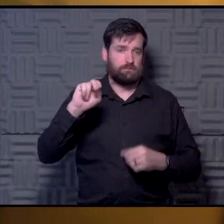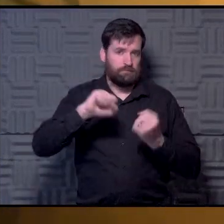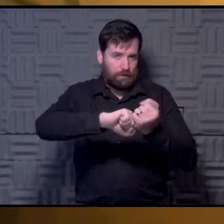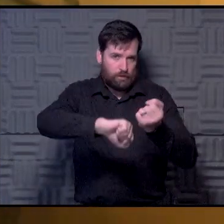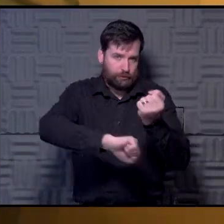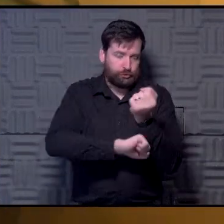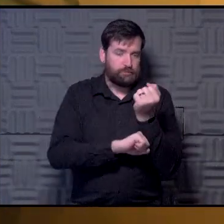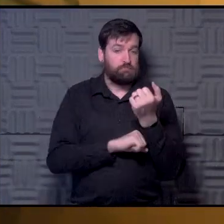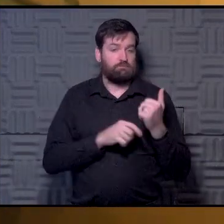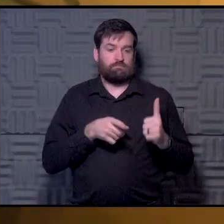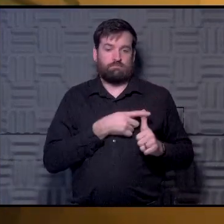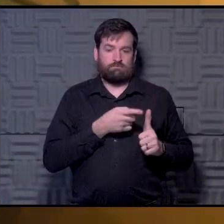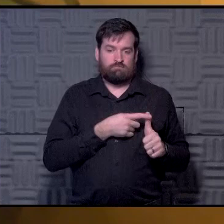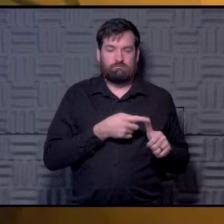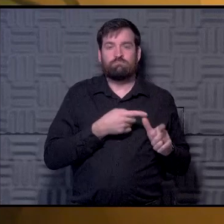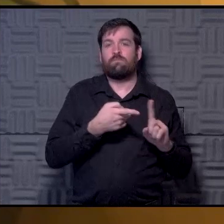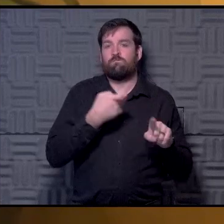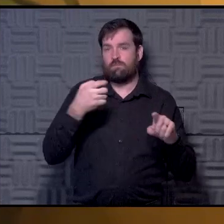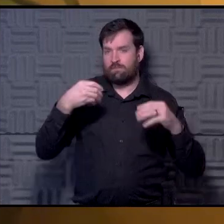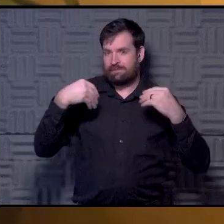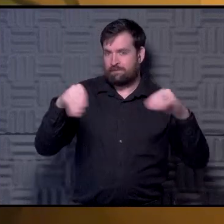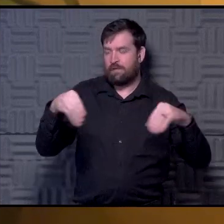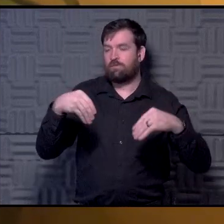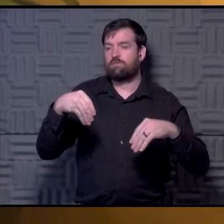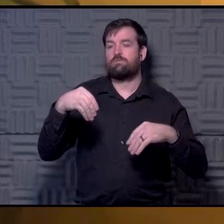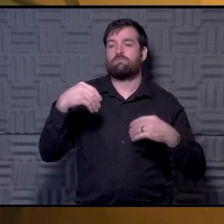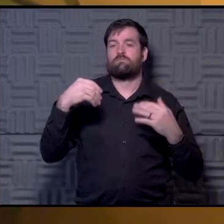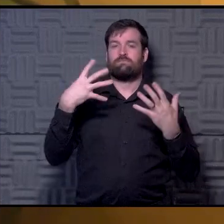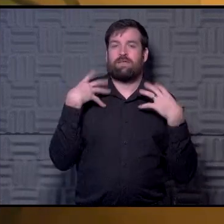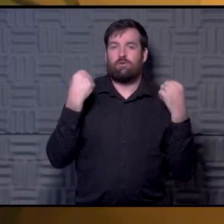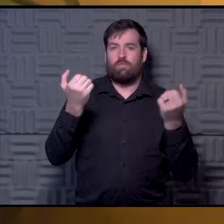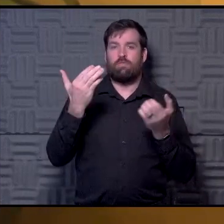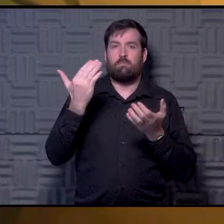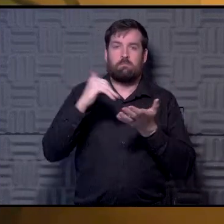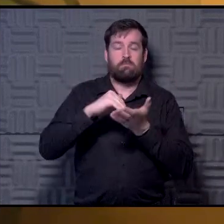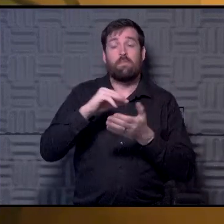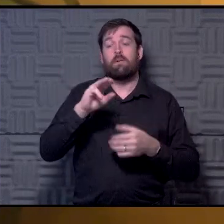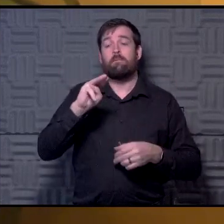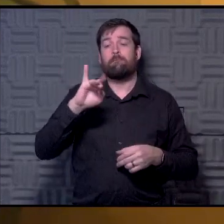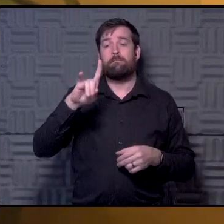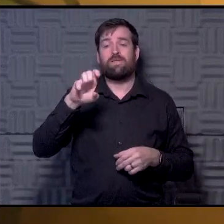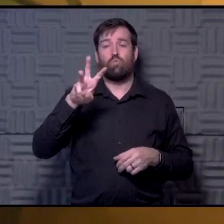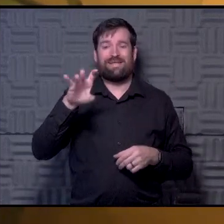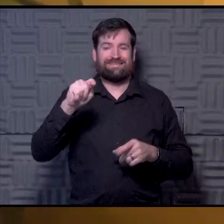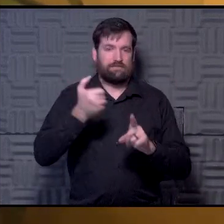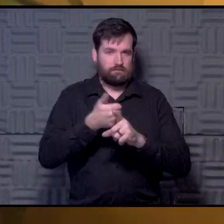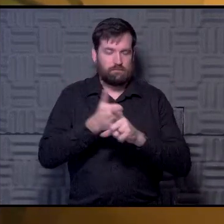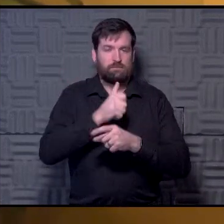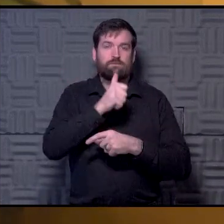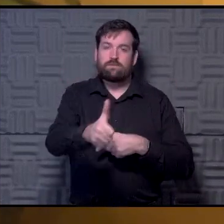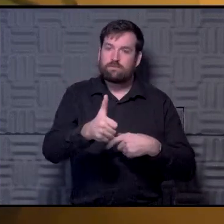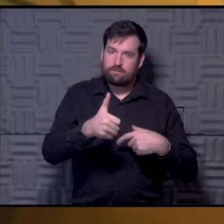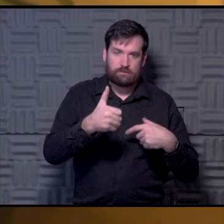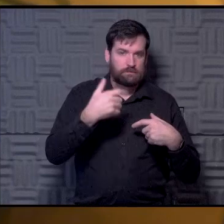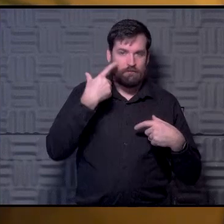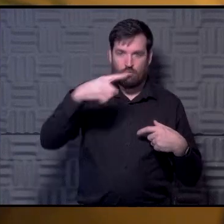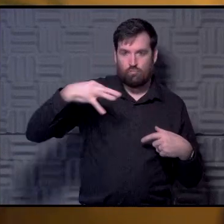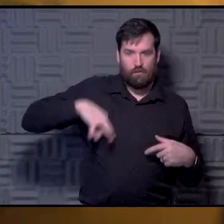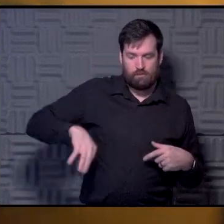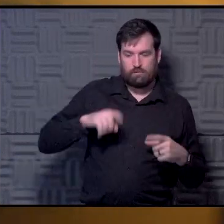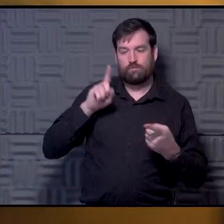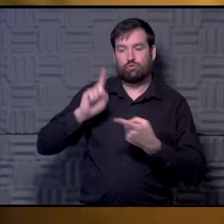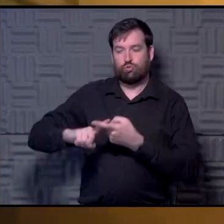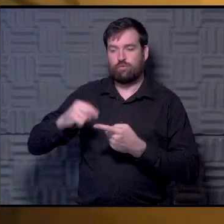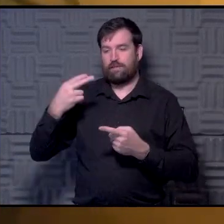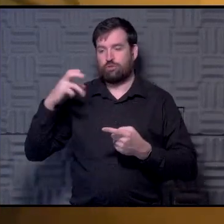we originated from the sale of the Health Midwest Hospital, which was a nonprofit hospital, to HCA. And a portion